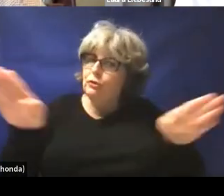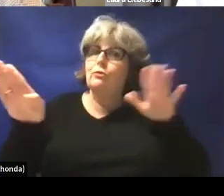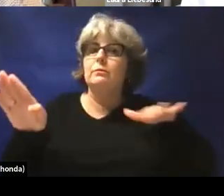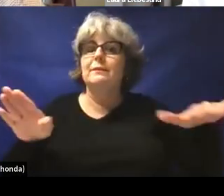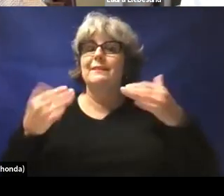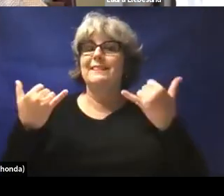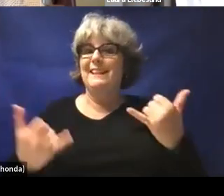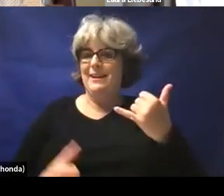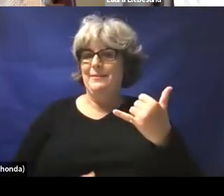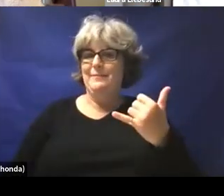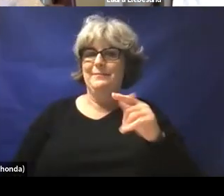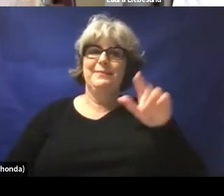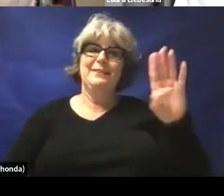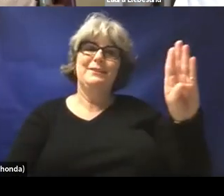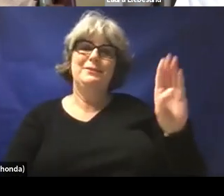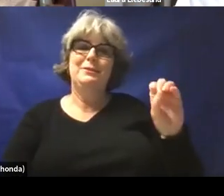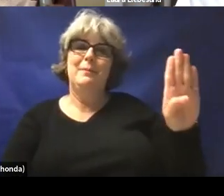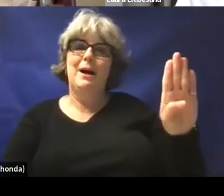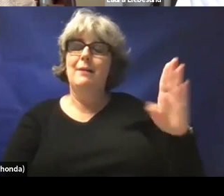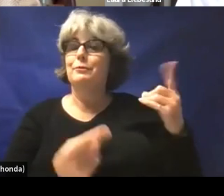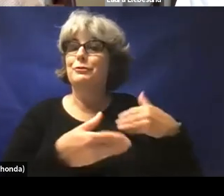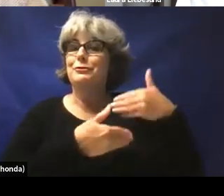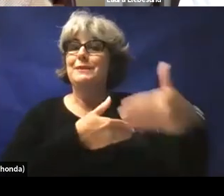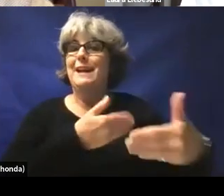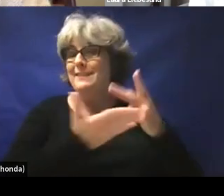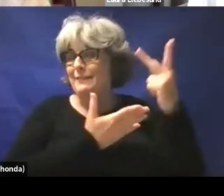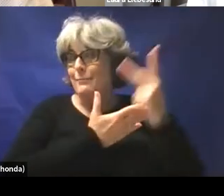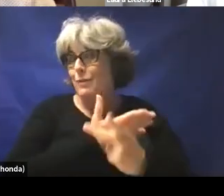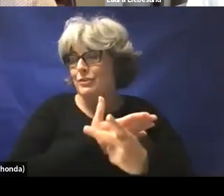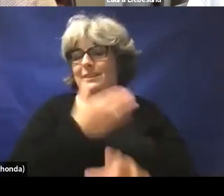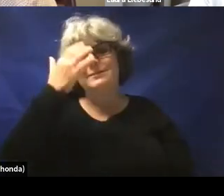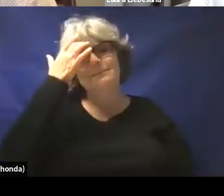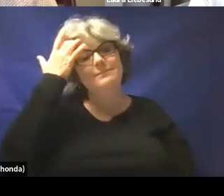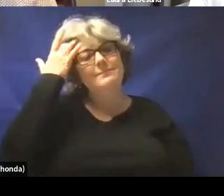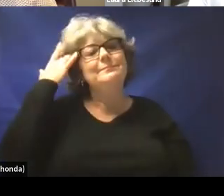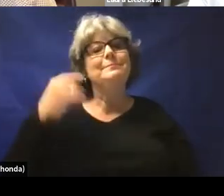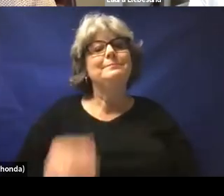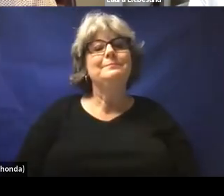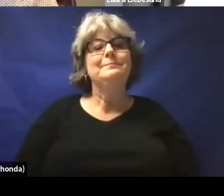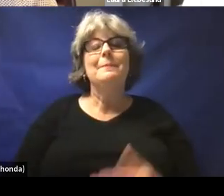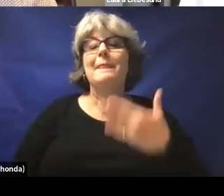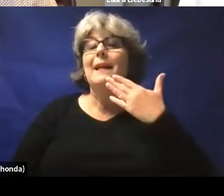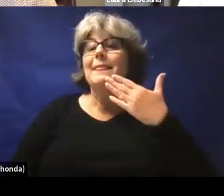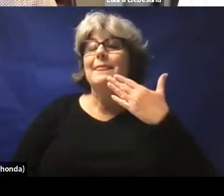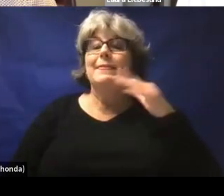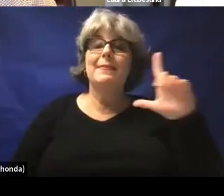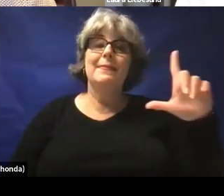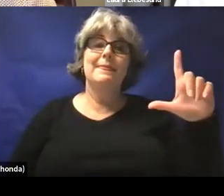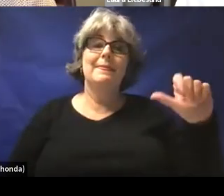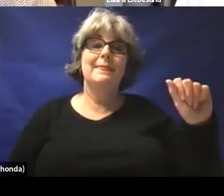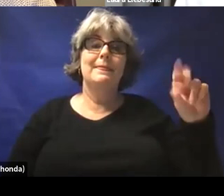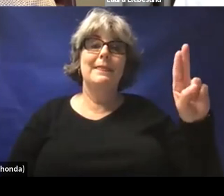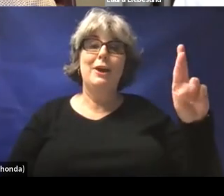now I'm gonna pass it back to Bob to talk about the next phase of our project. Awesome, thank you so much, Laura. And